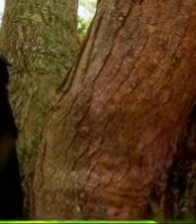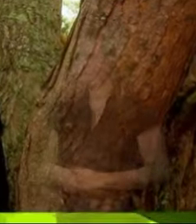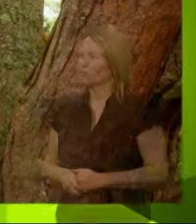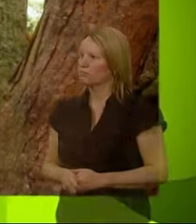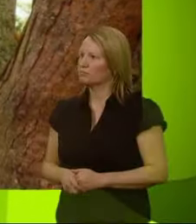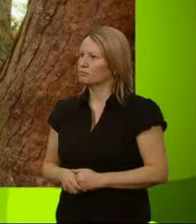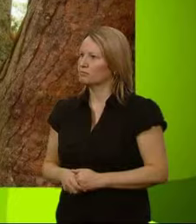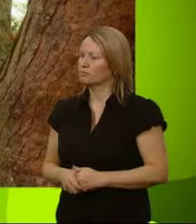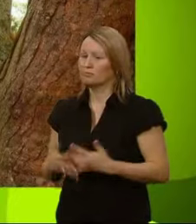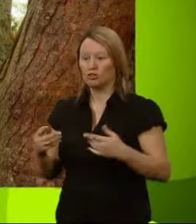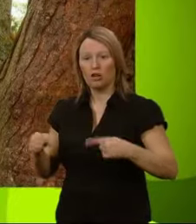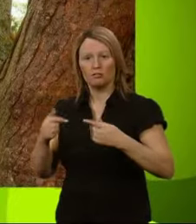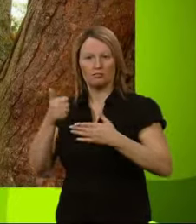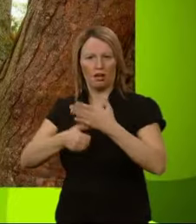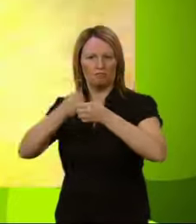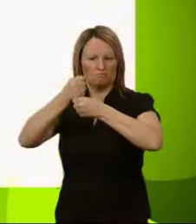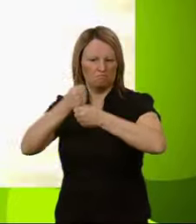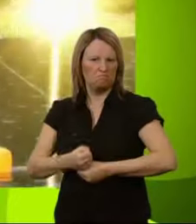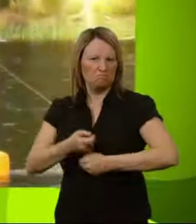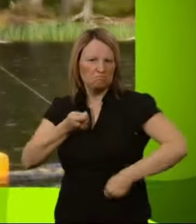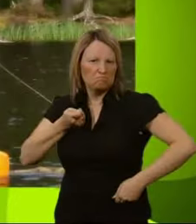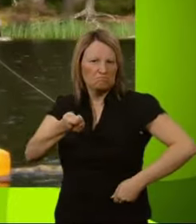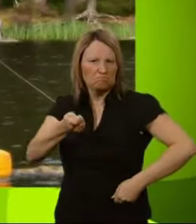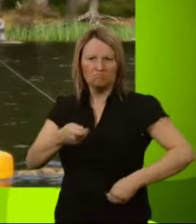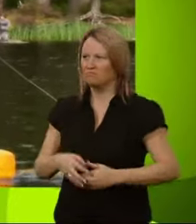Challenge begin.